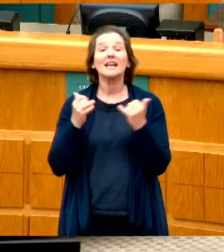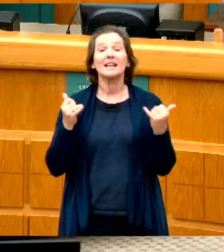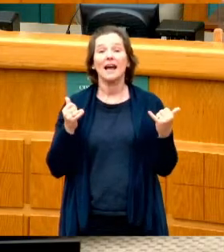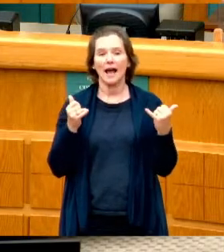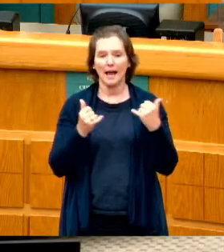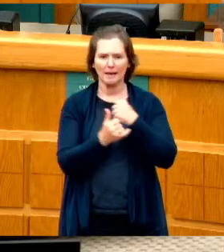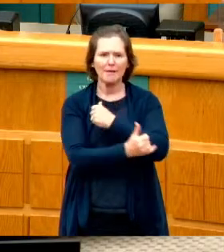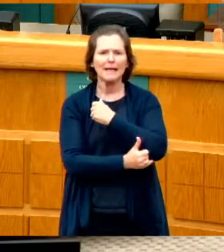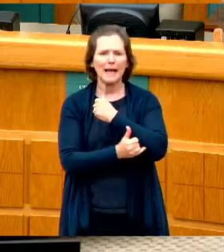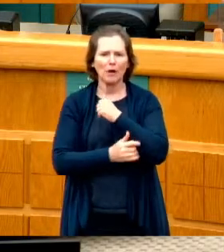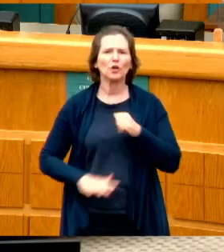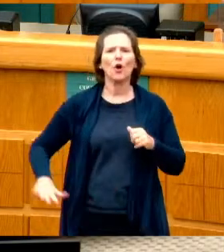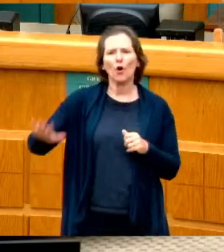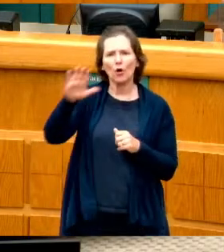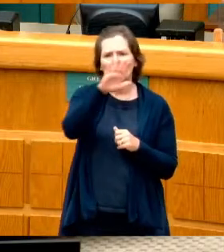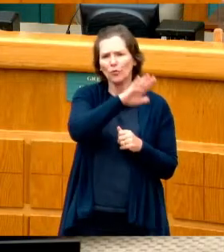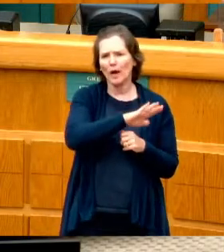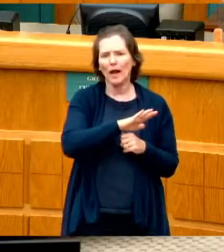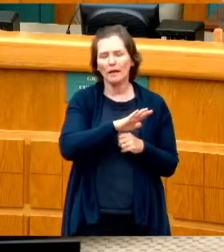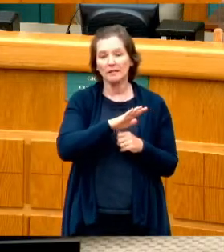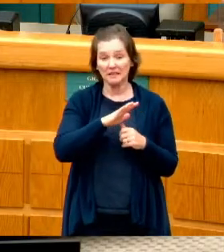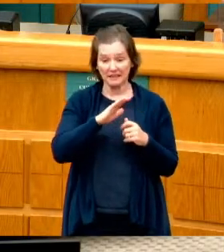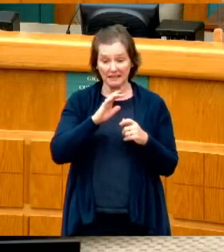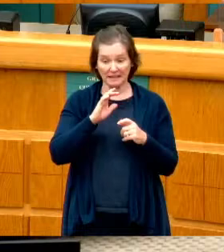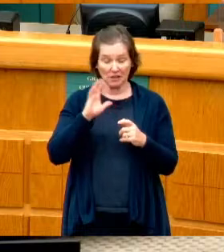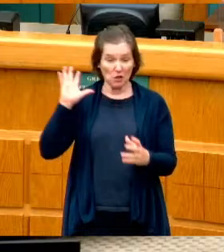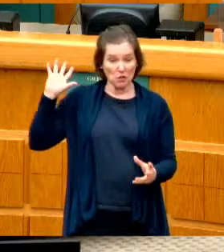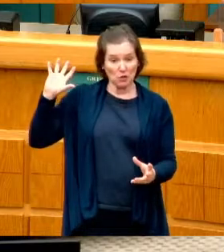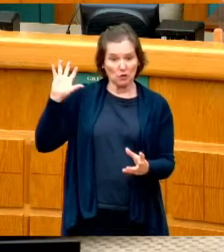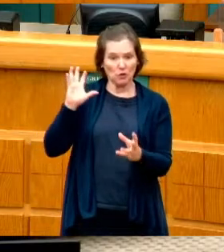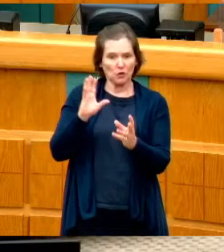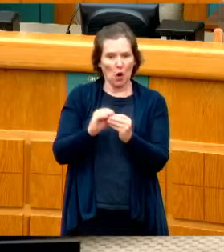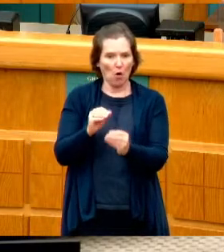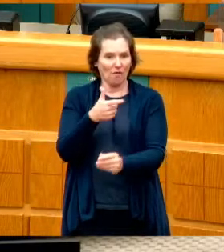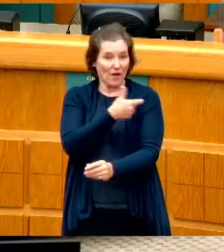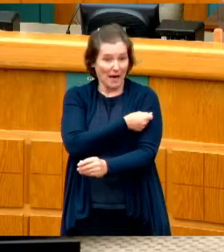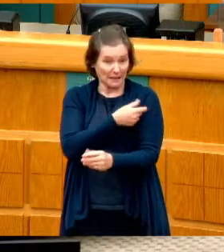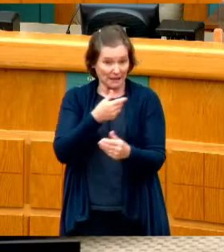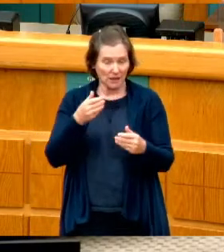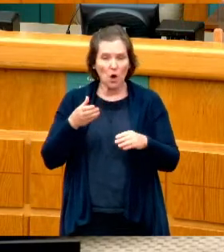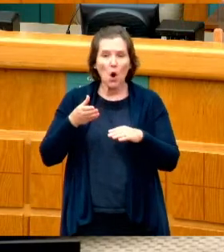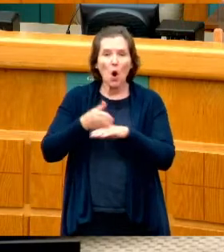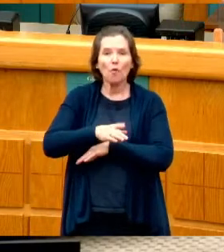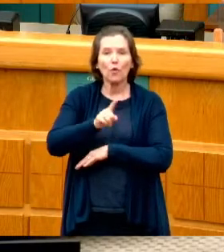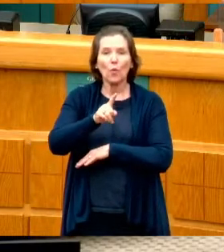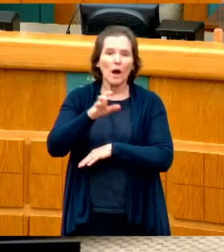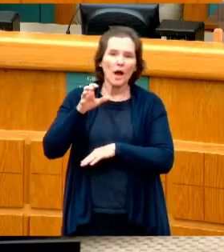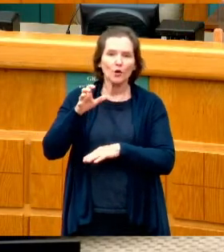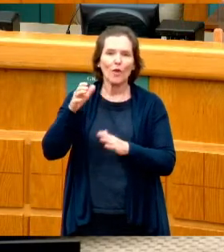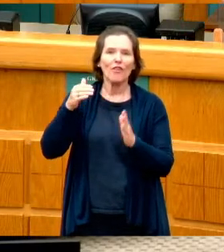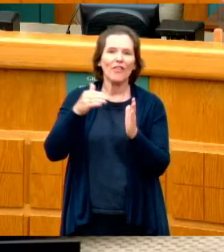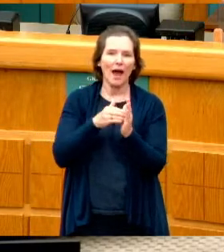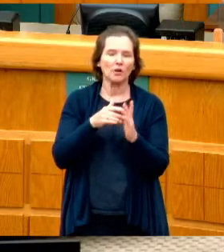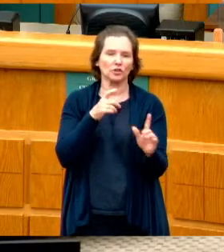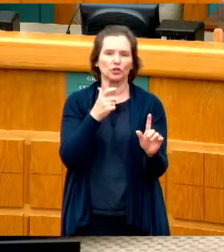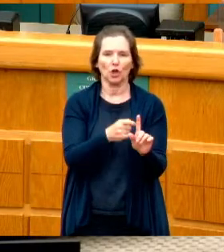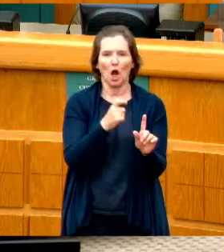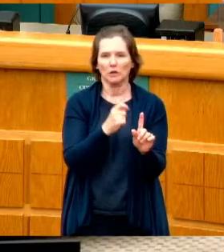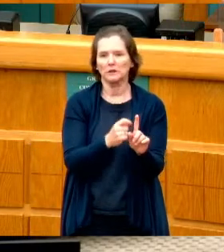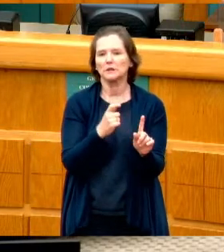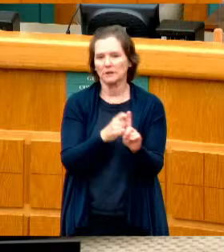we have administered over 100,000 vaccinations, and you can track this progress on our city website